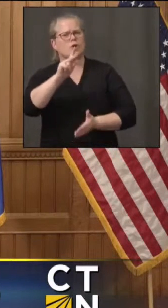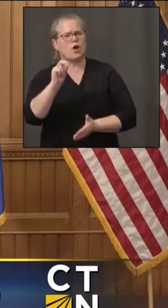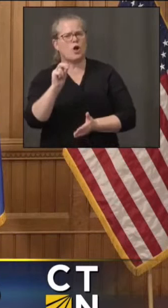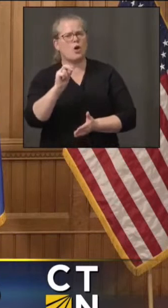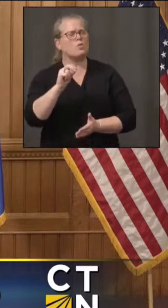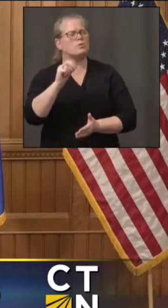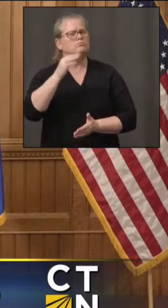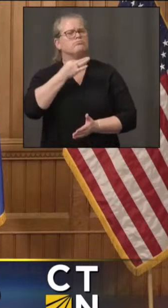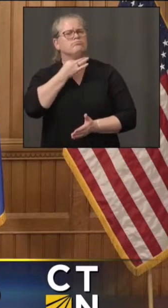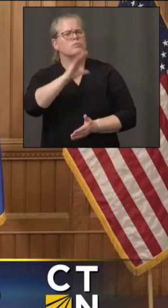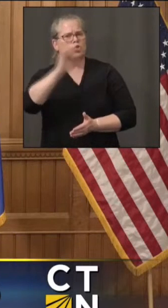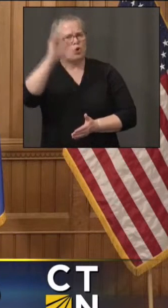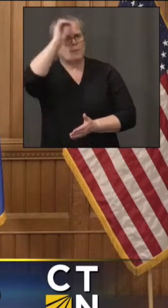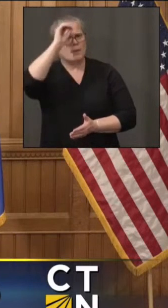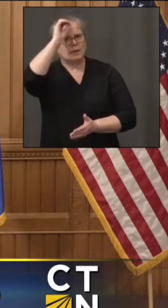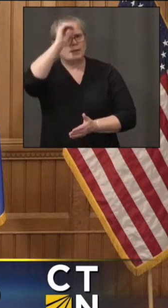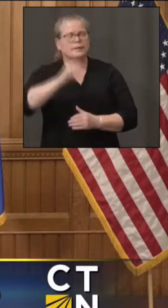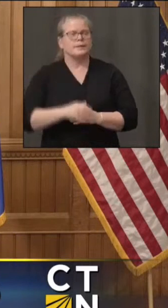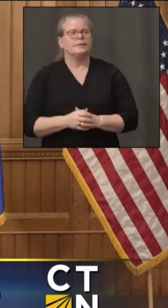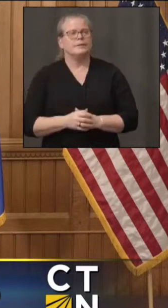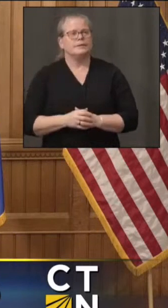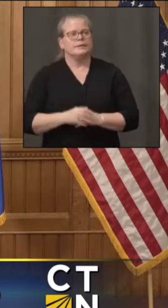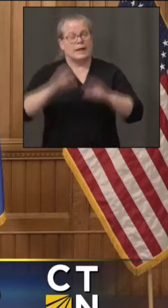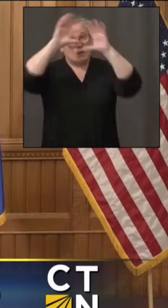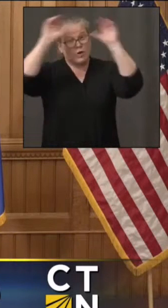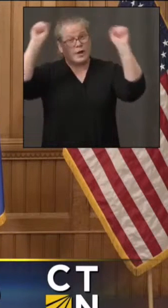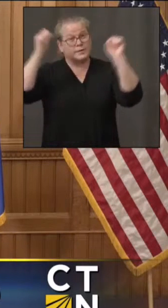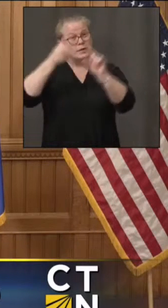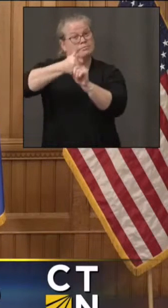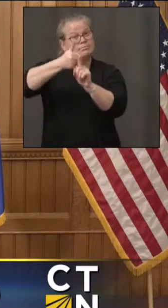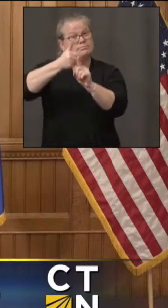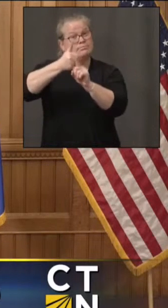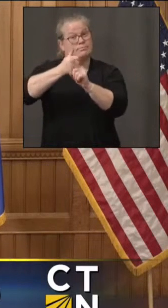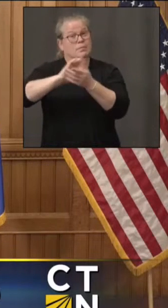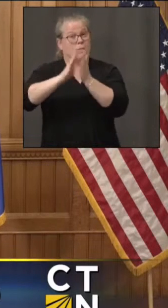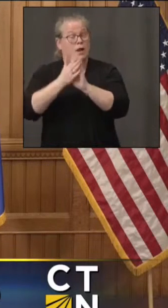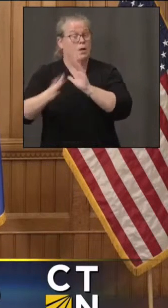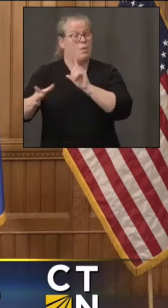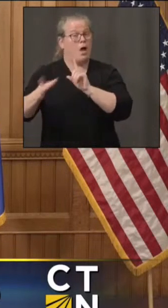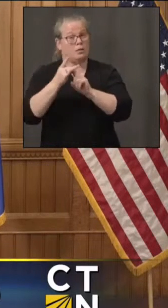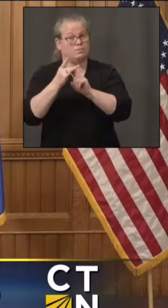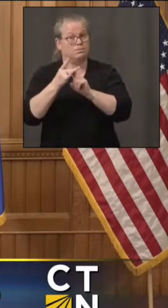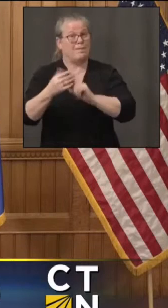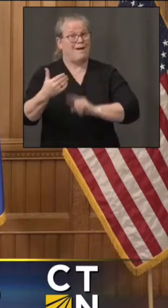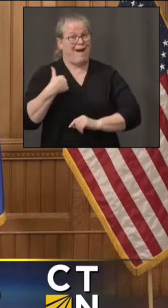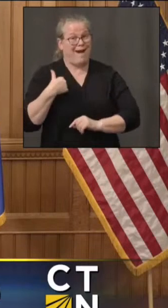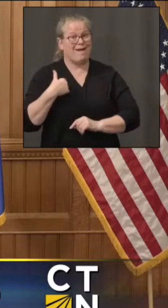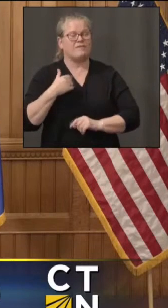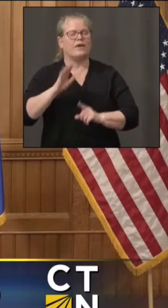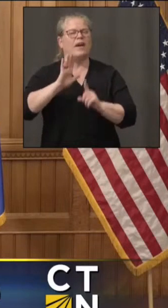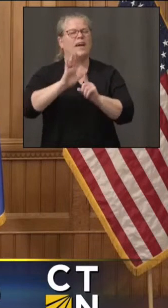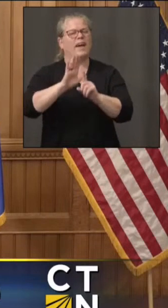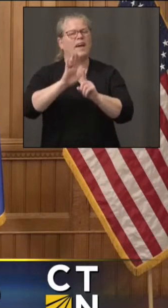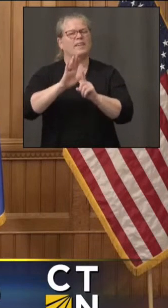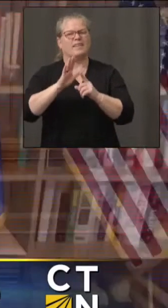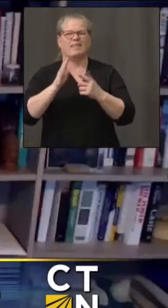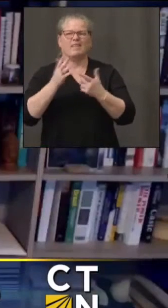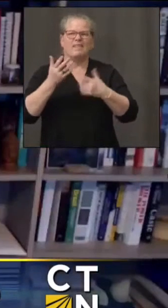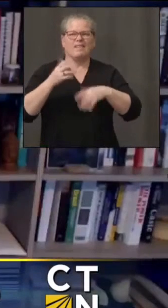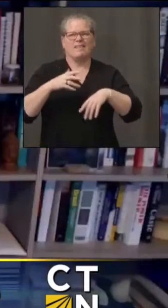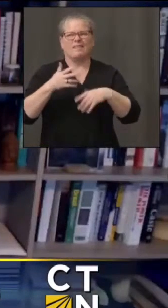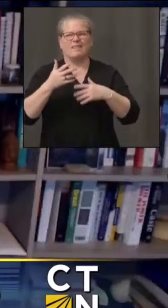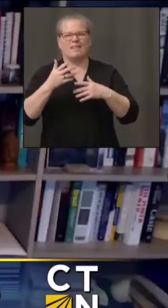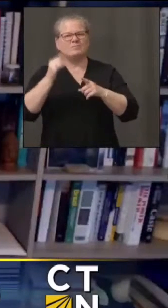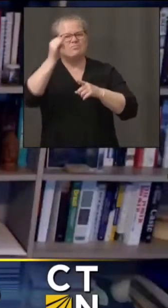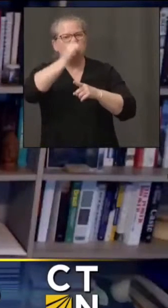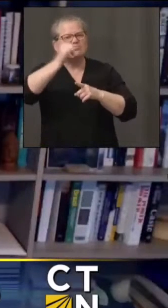of the president after his infection and now his resuming his campaign?